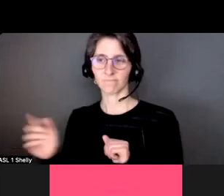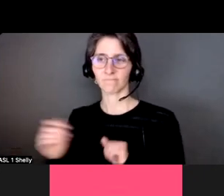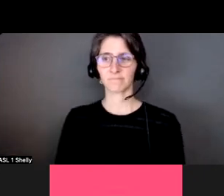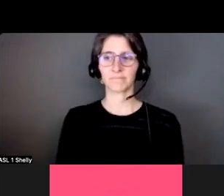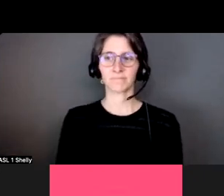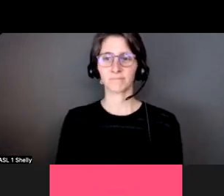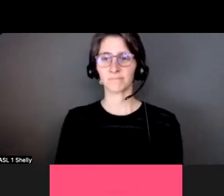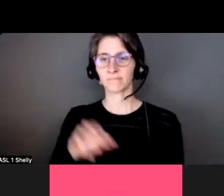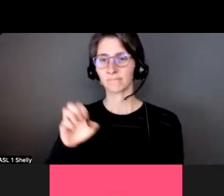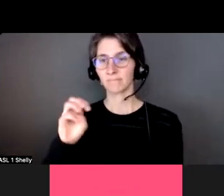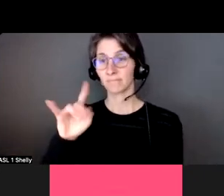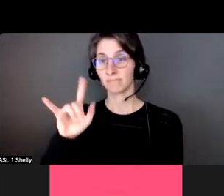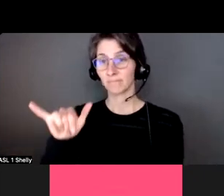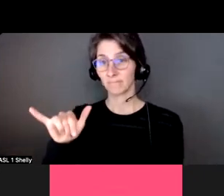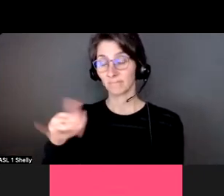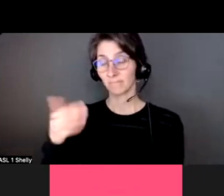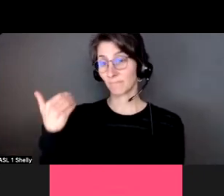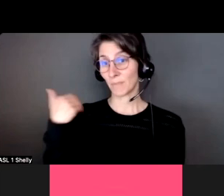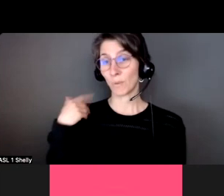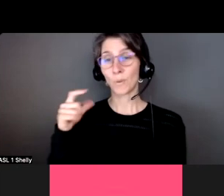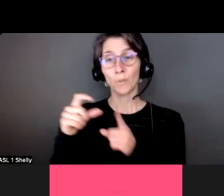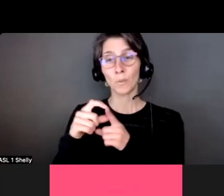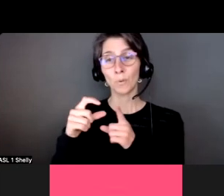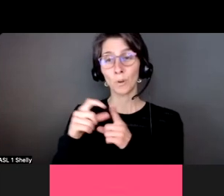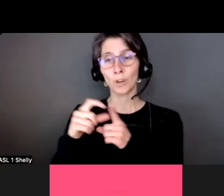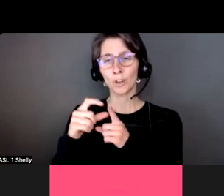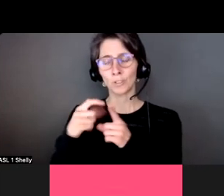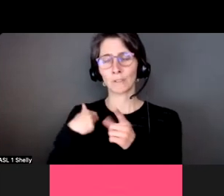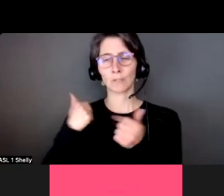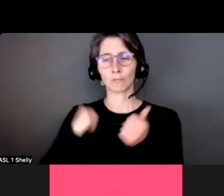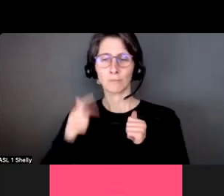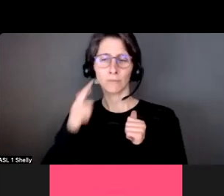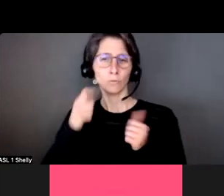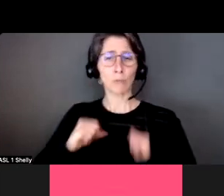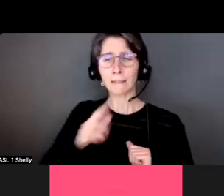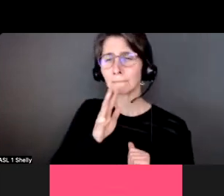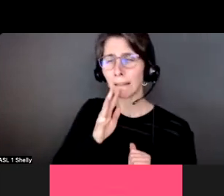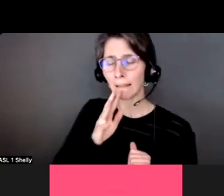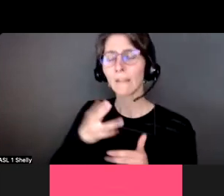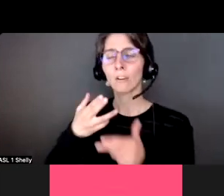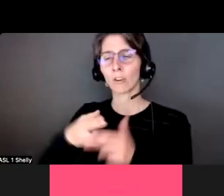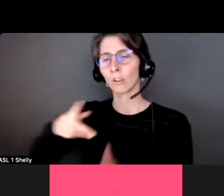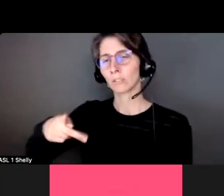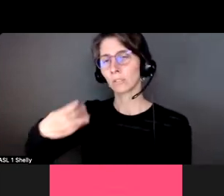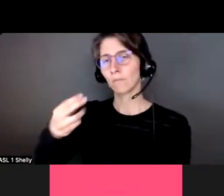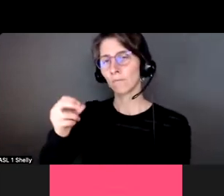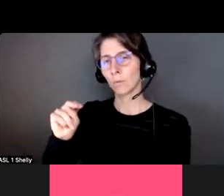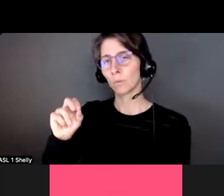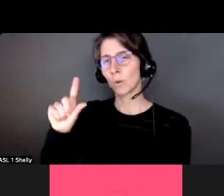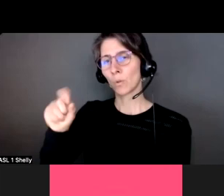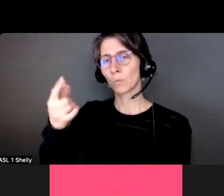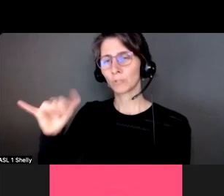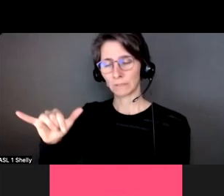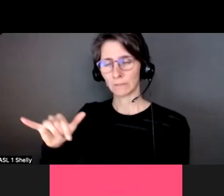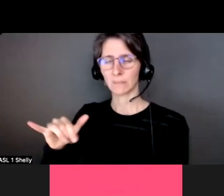So, Emily, the word earlier was phonology of the blind body, and that's basically like the language. I think of the language of